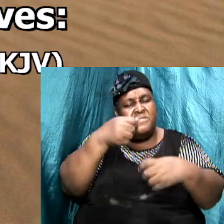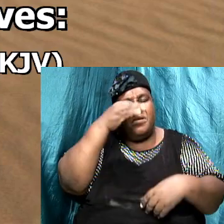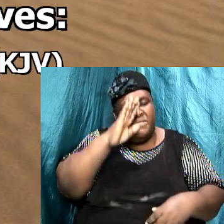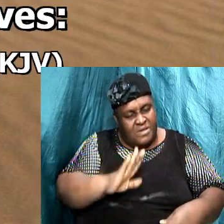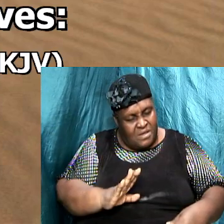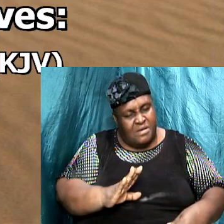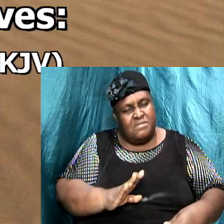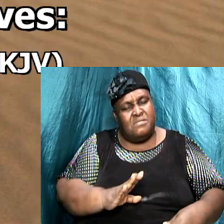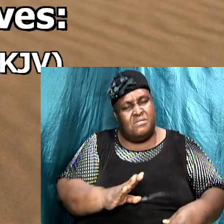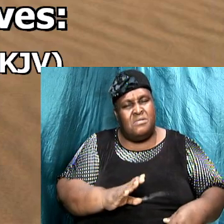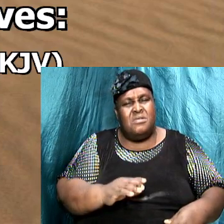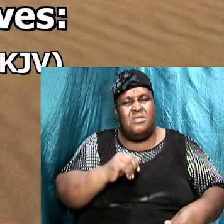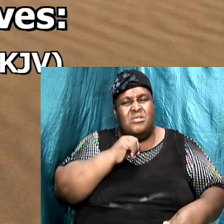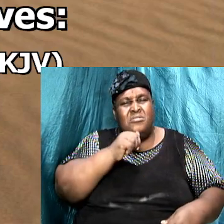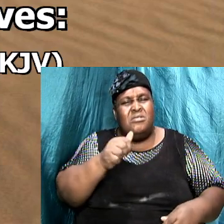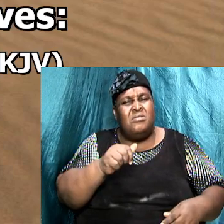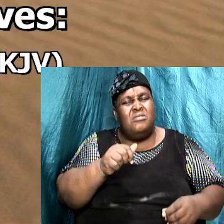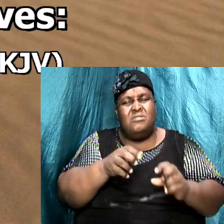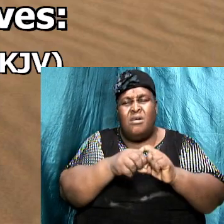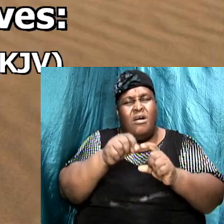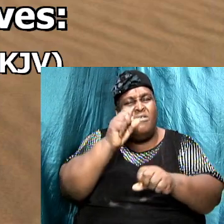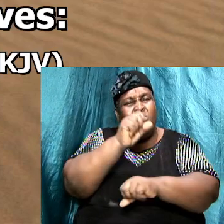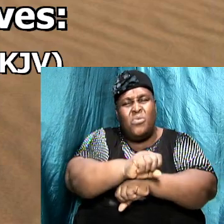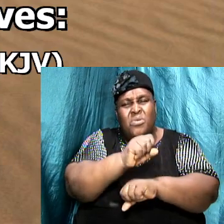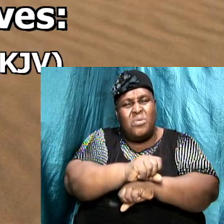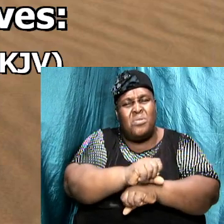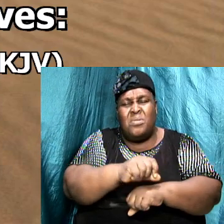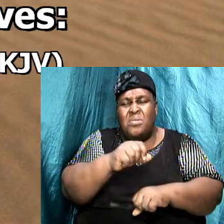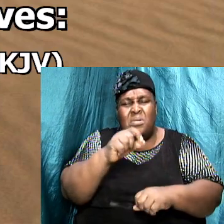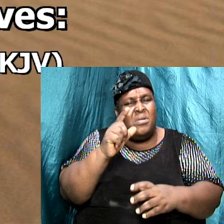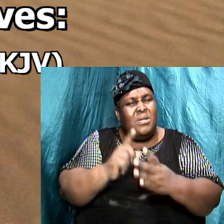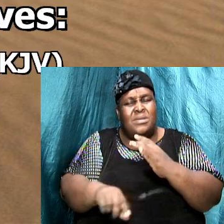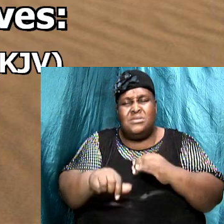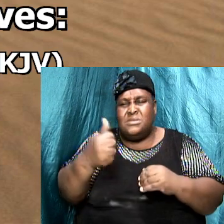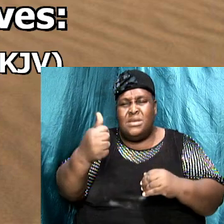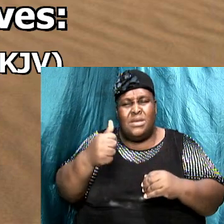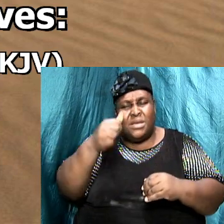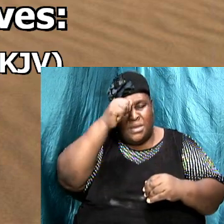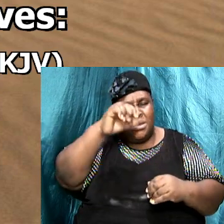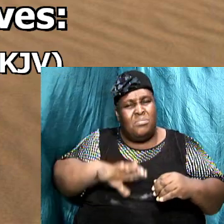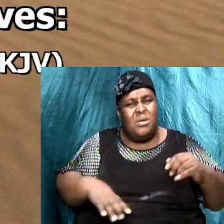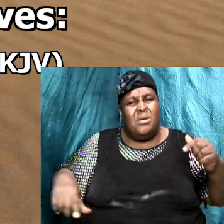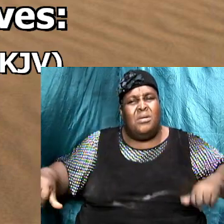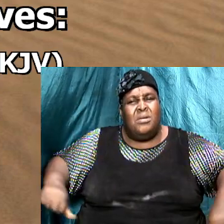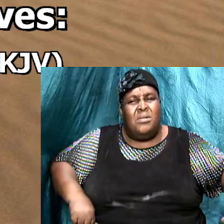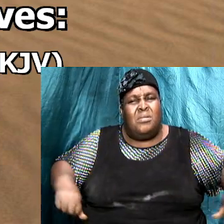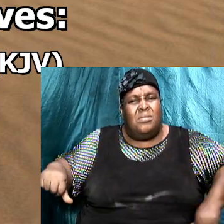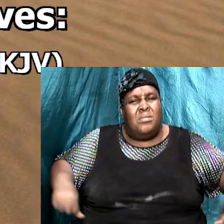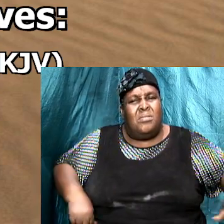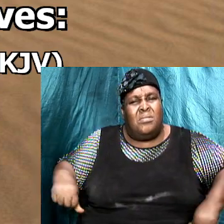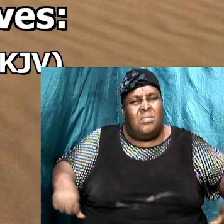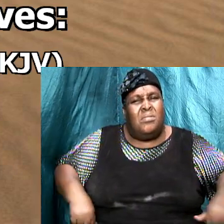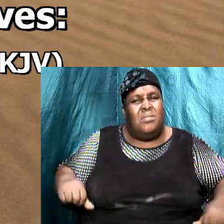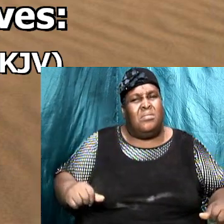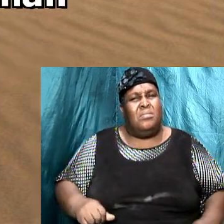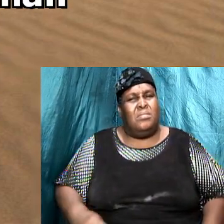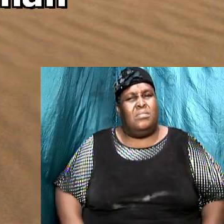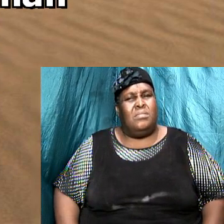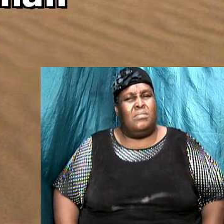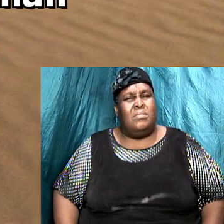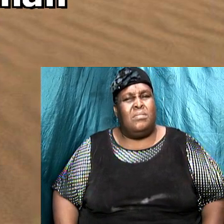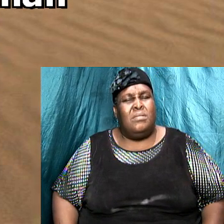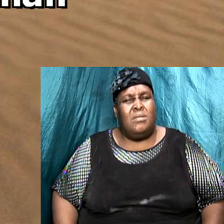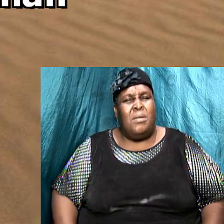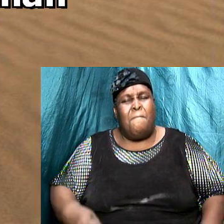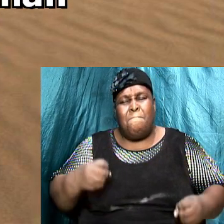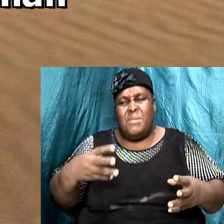God, not of works, lest any man should boast. Many folks right now believe that their good works